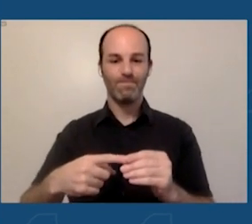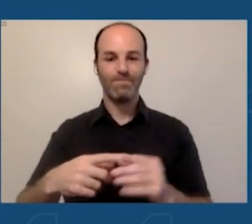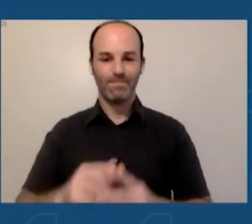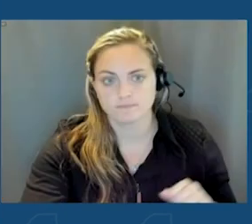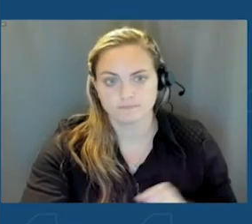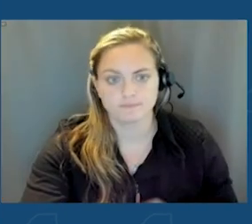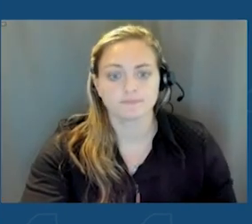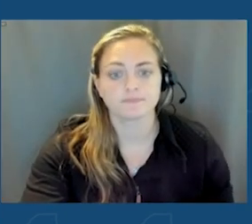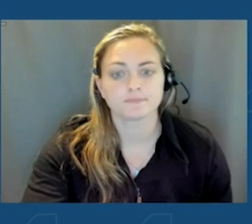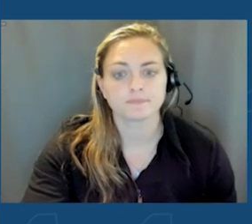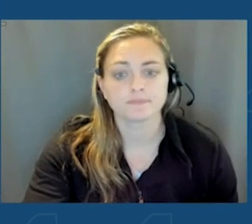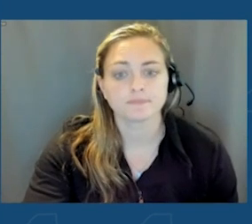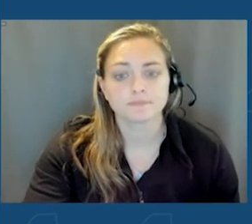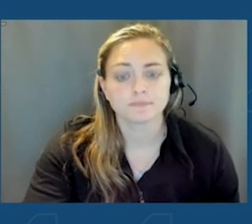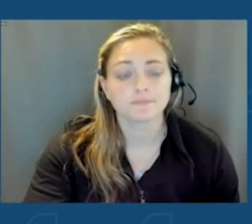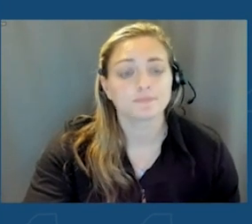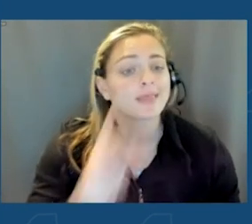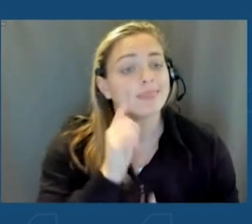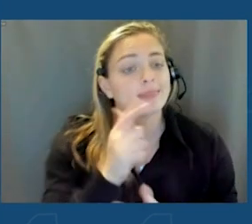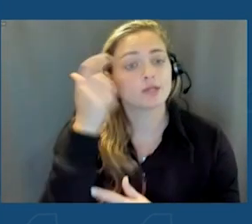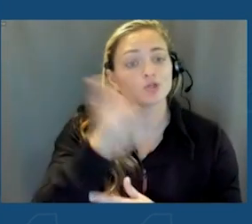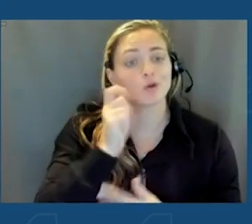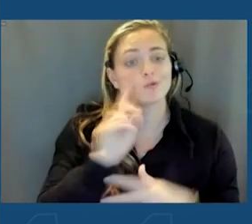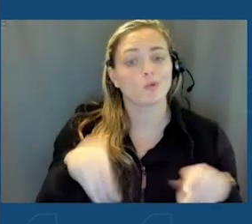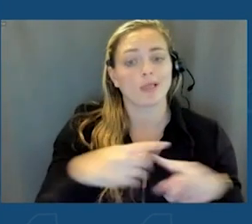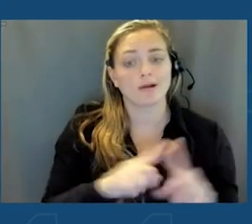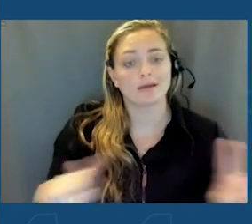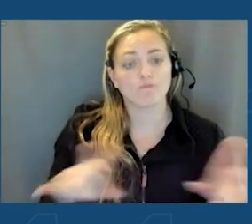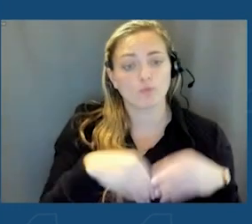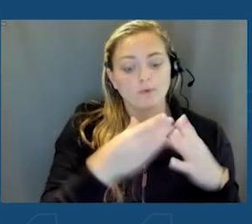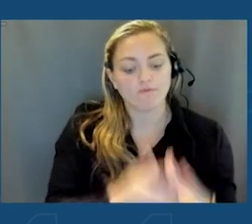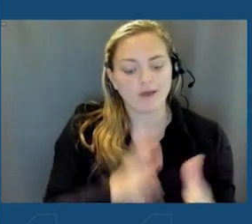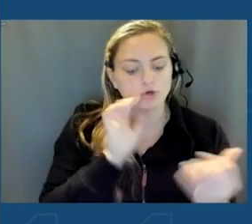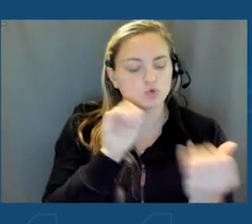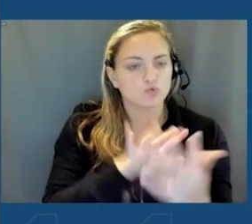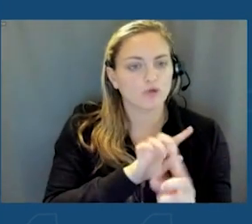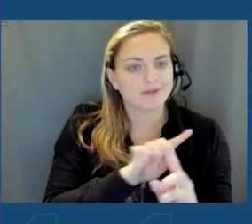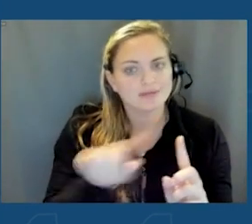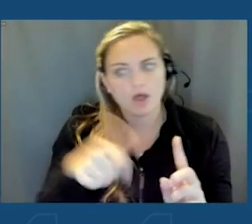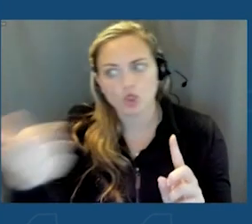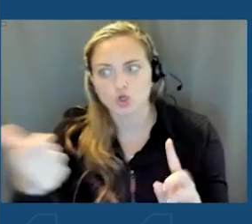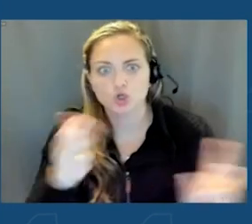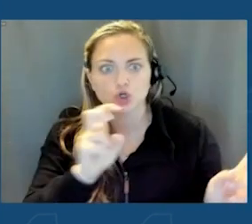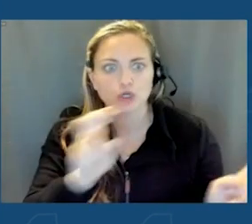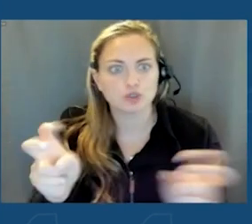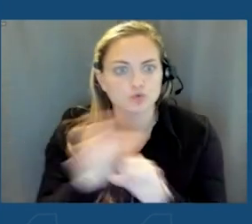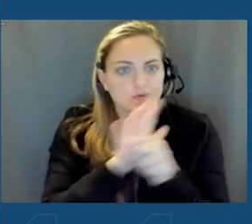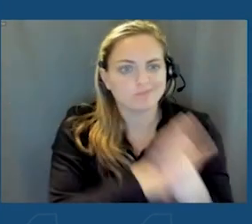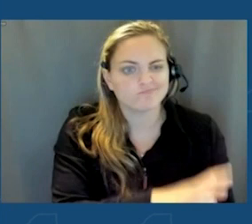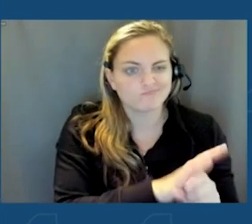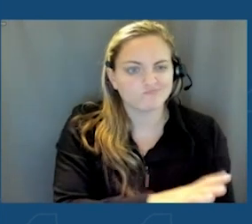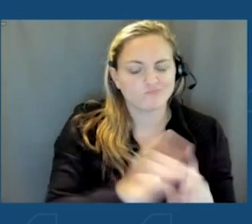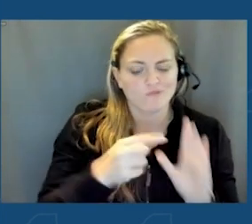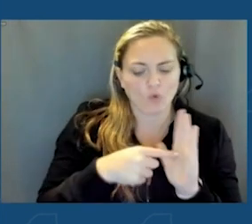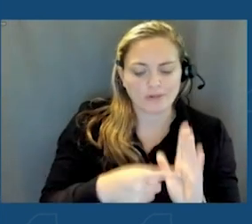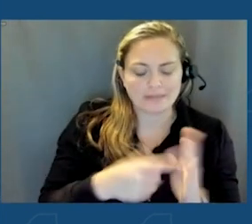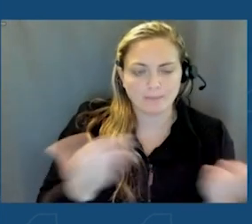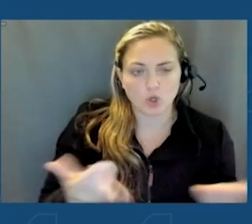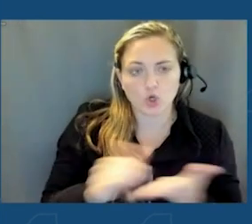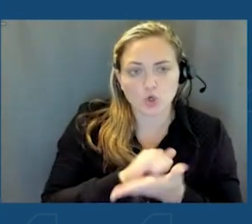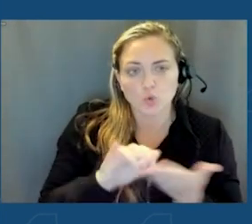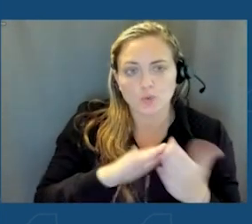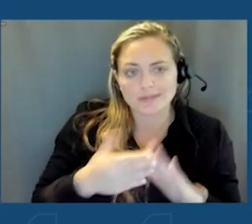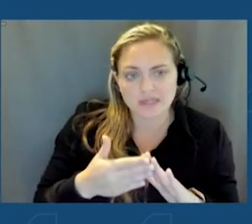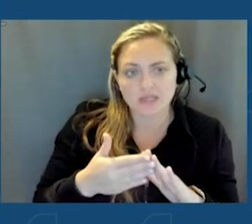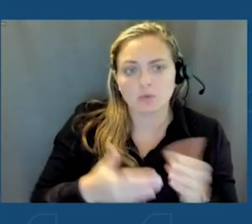These desert grants will allow providers across the state to address ongoing pressing issues. For example, here in New York City, which has taken great